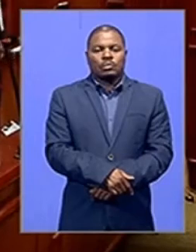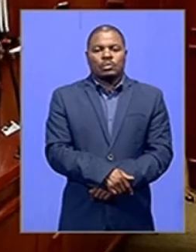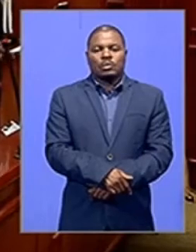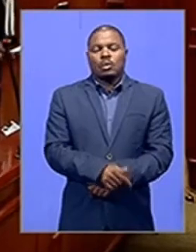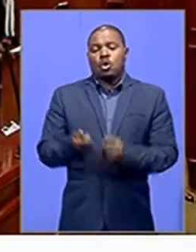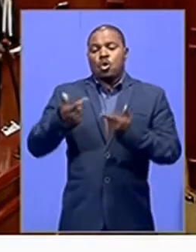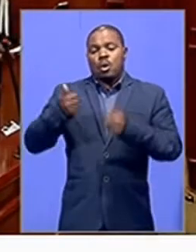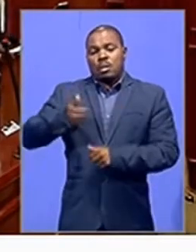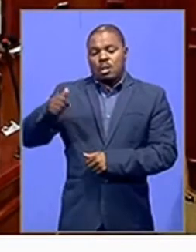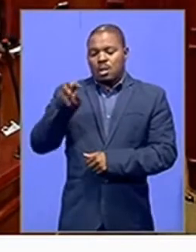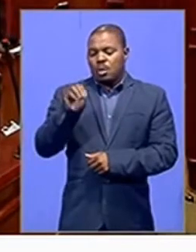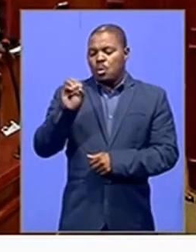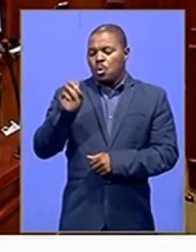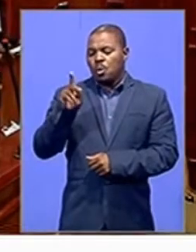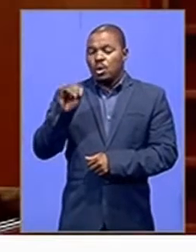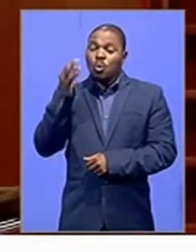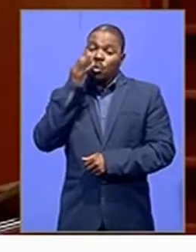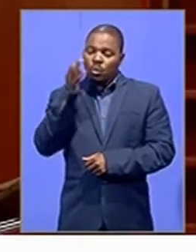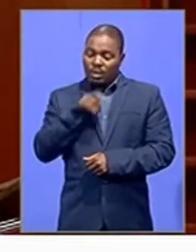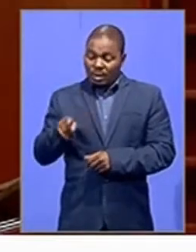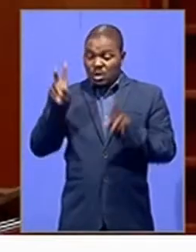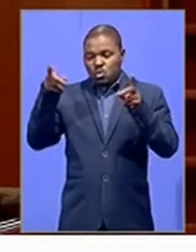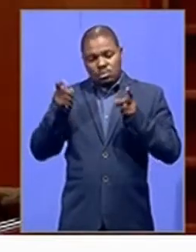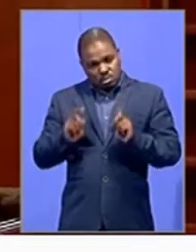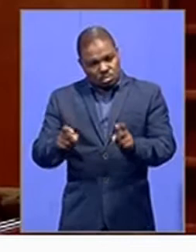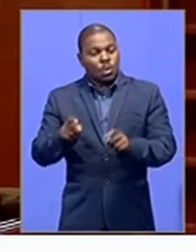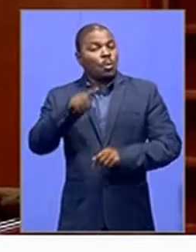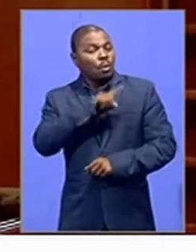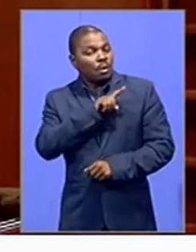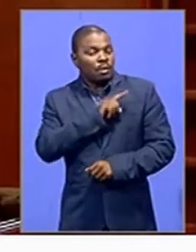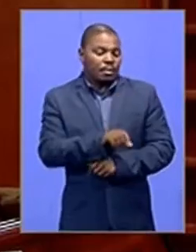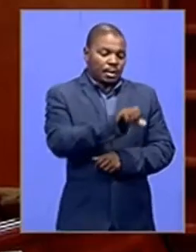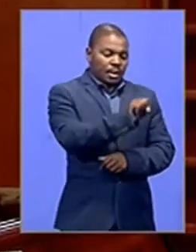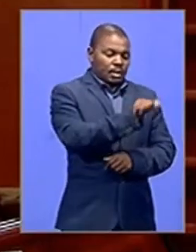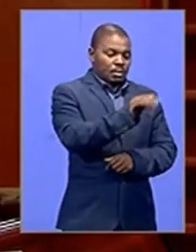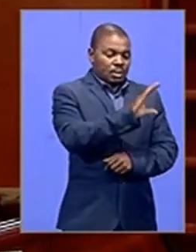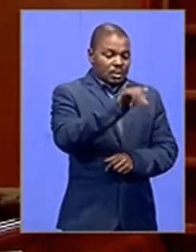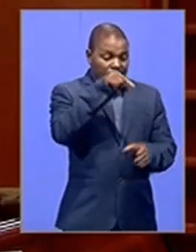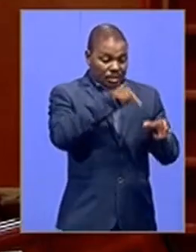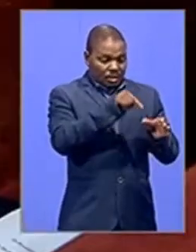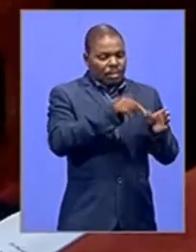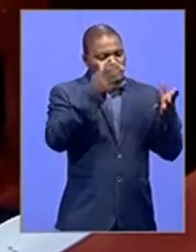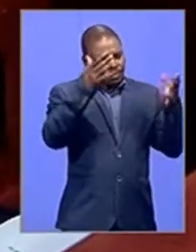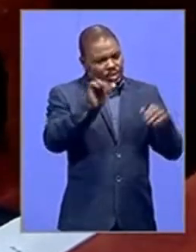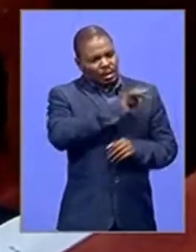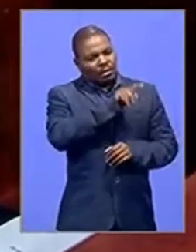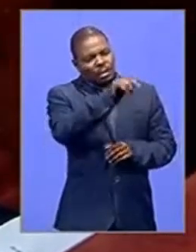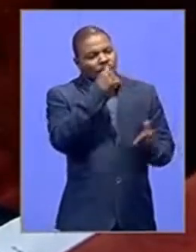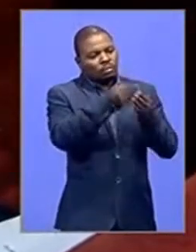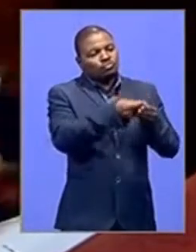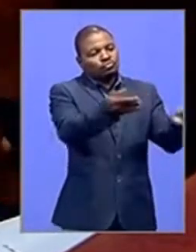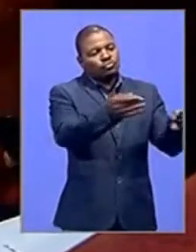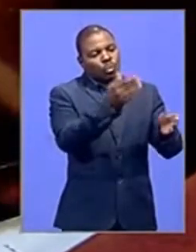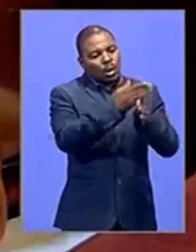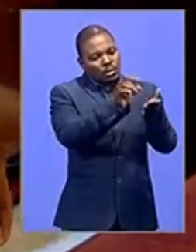Moadvokata mooki o re seo se dirago gore kgopelo ye e potlakishwe ke gore SABC ile ya nea bašomi mangwalo a go fediša mošomo